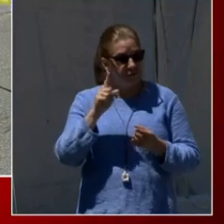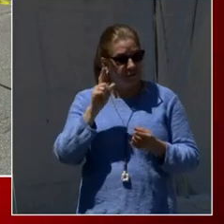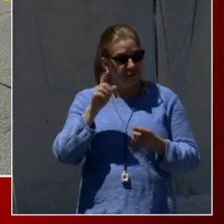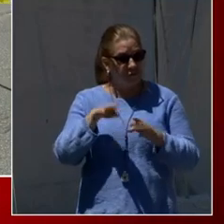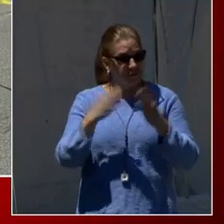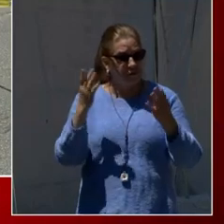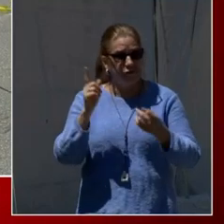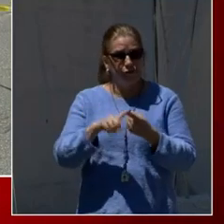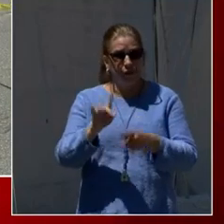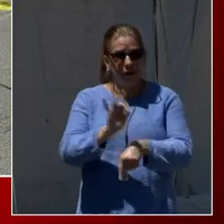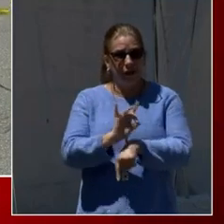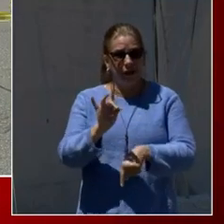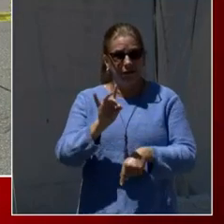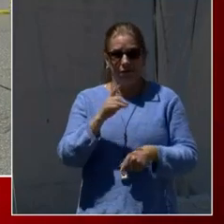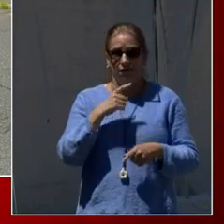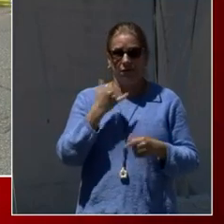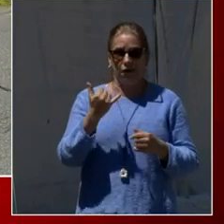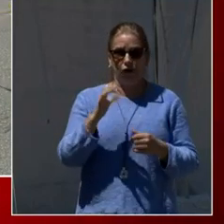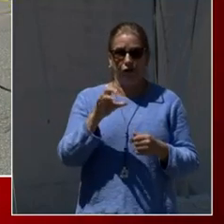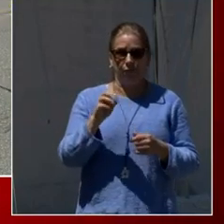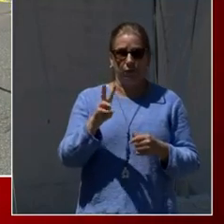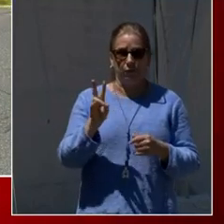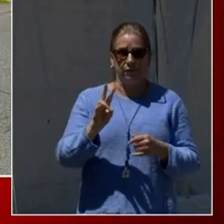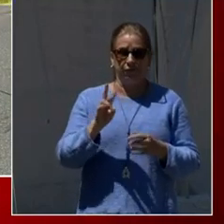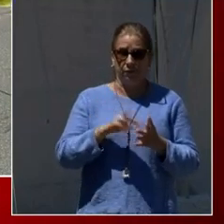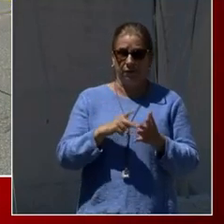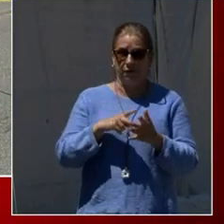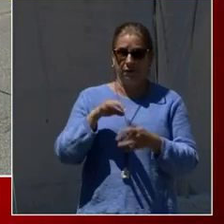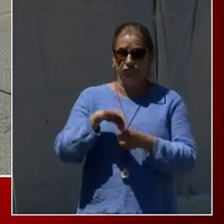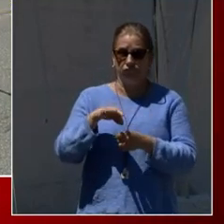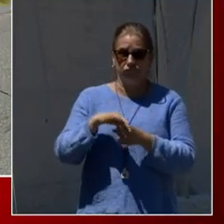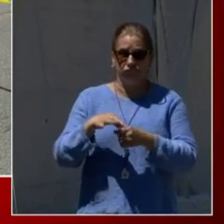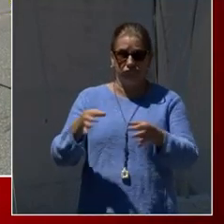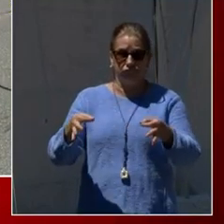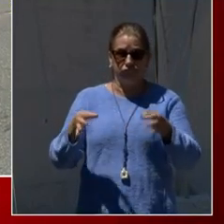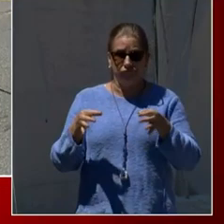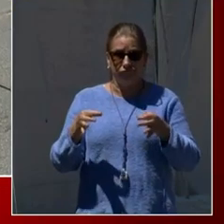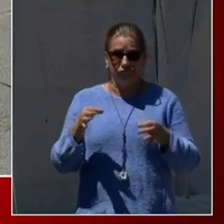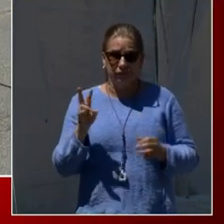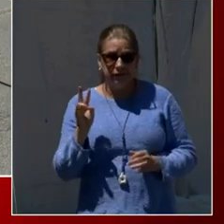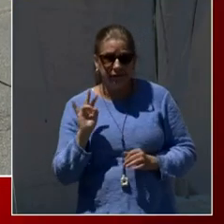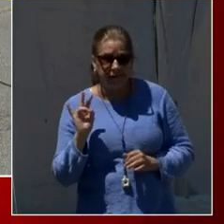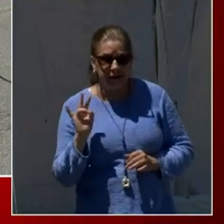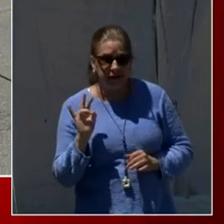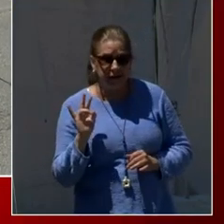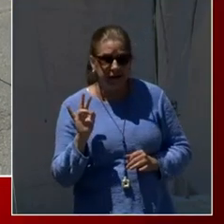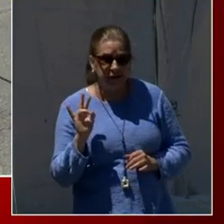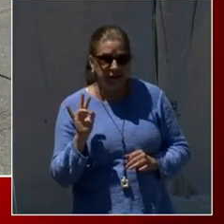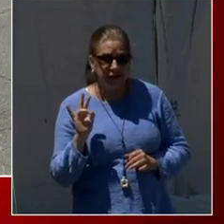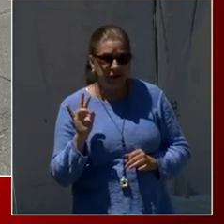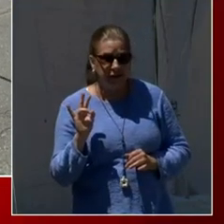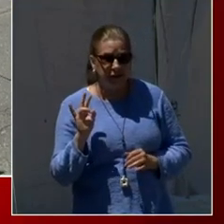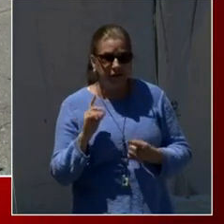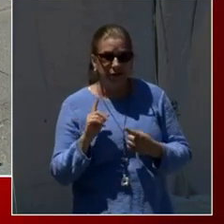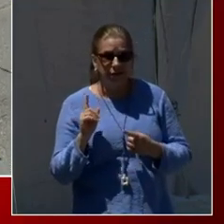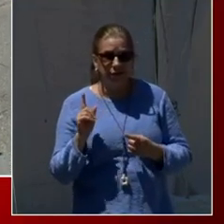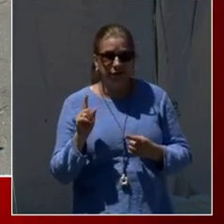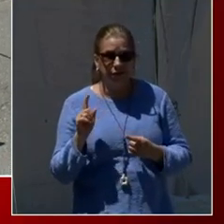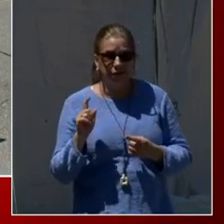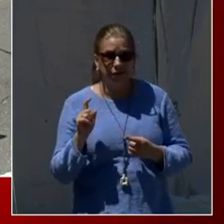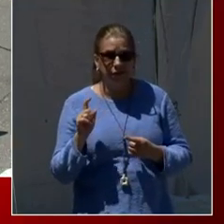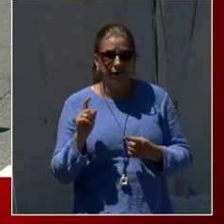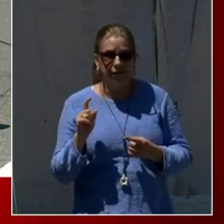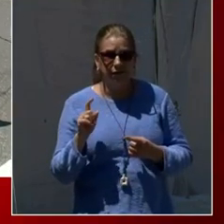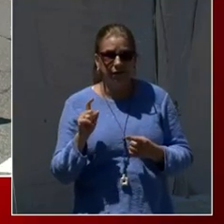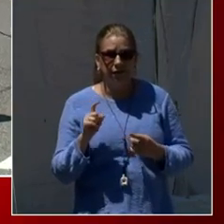Chief Newsom, there was images floating around of police officers, MPD police officers, kind of symbolically taking a knee in front of some of the